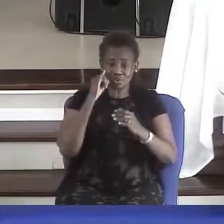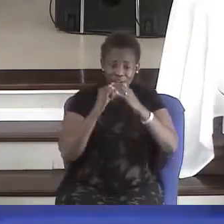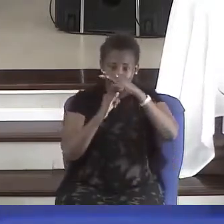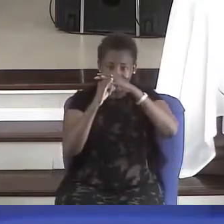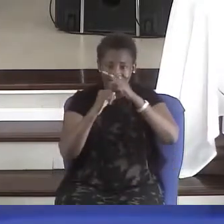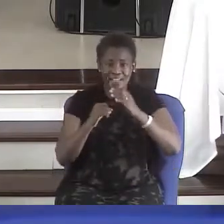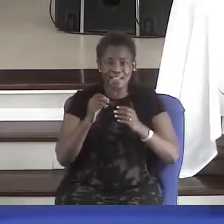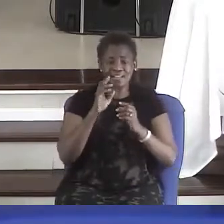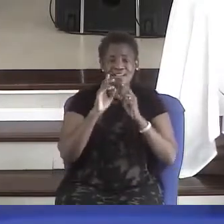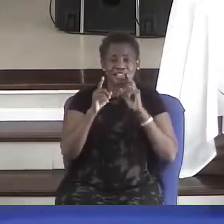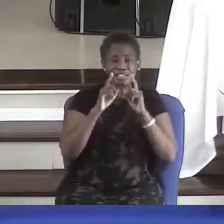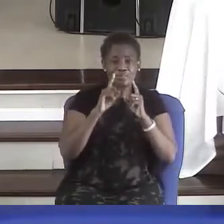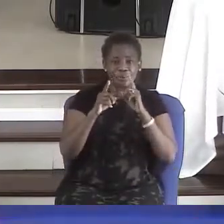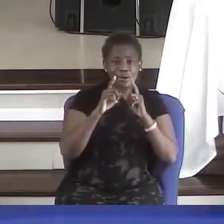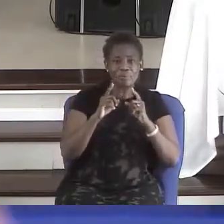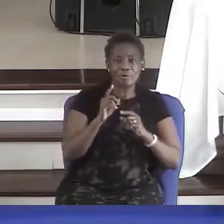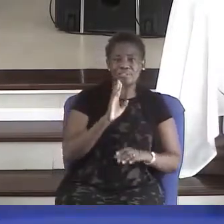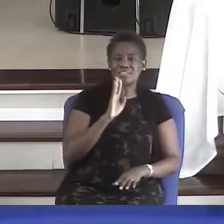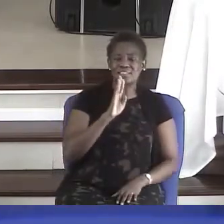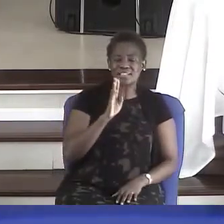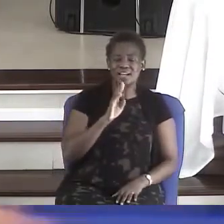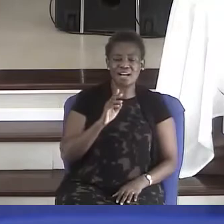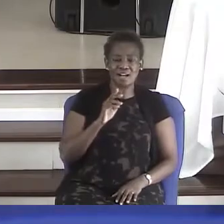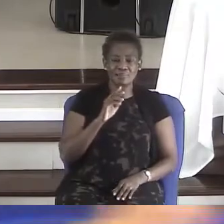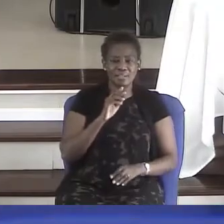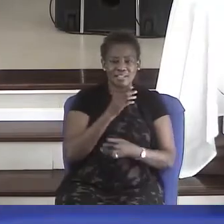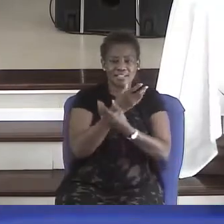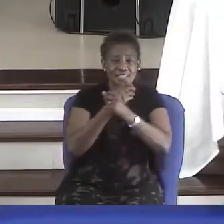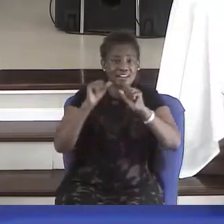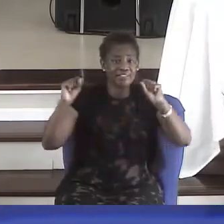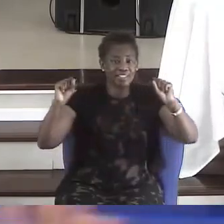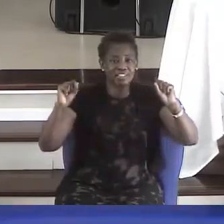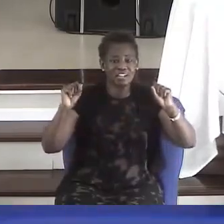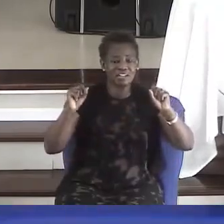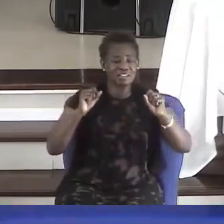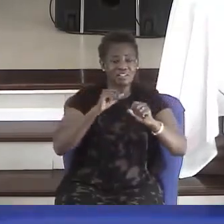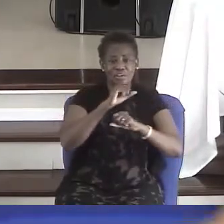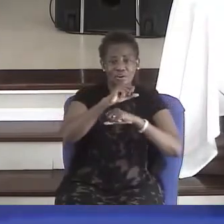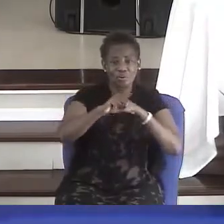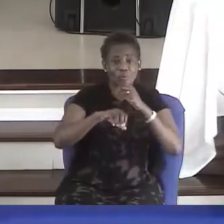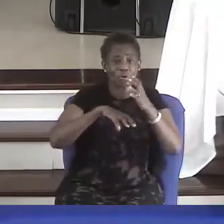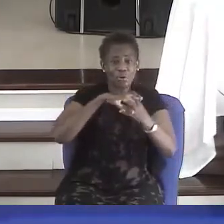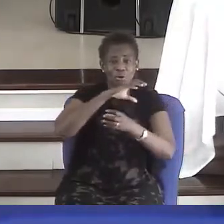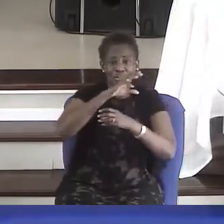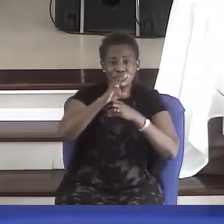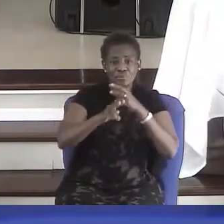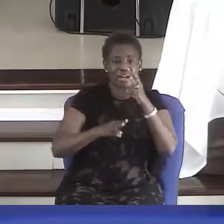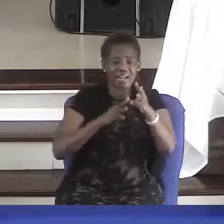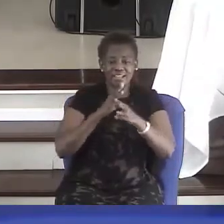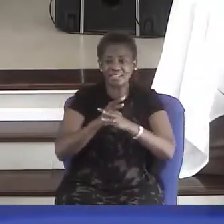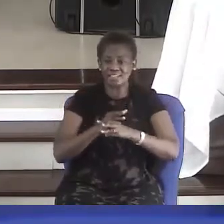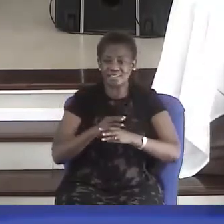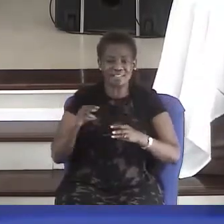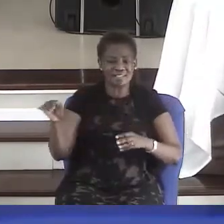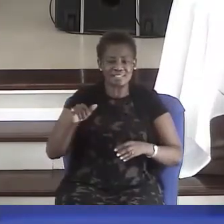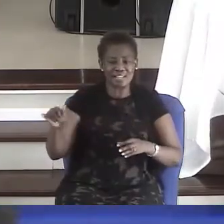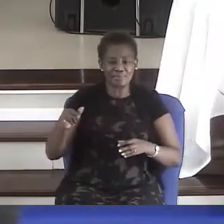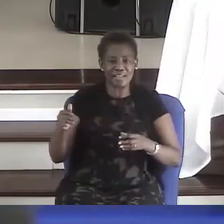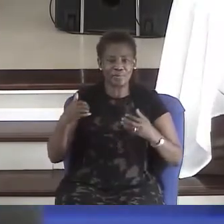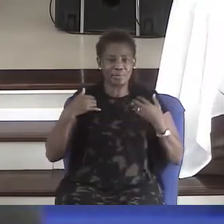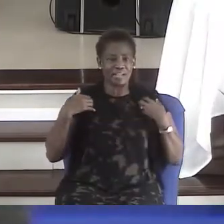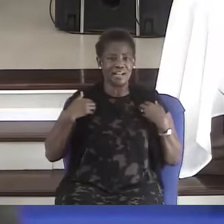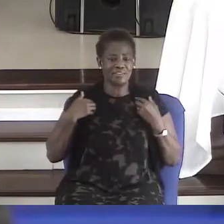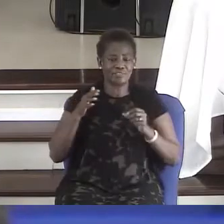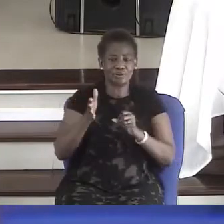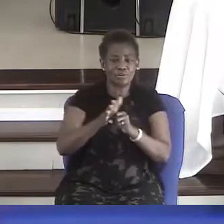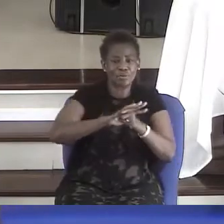world salvation. He said this is one thing that is going to be worldwide. Like we had coronavirus worldwide. Meaning people